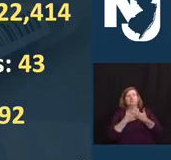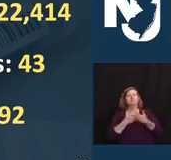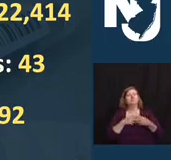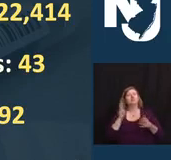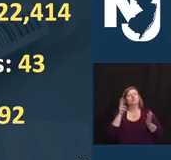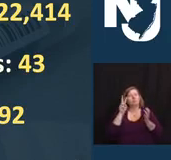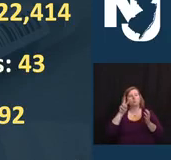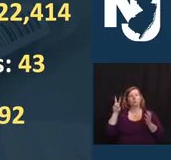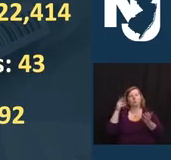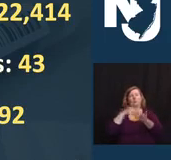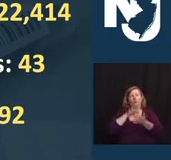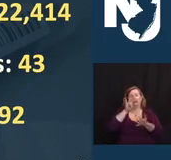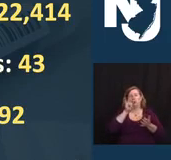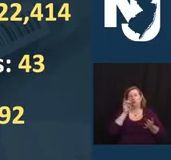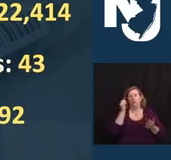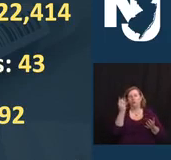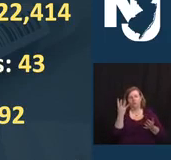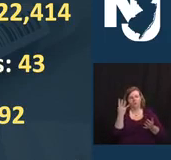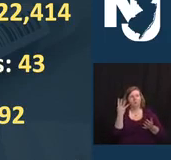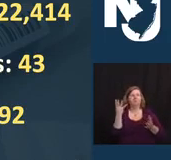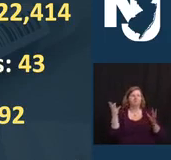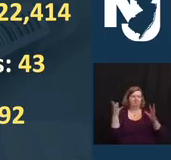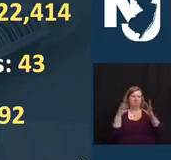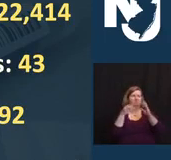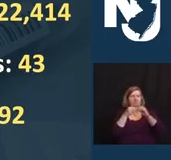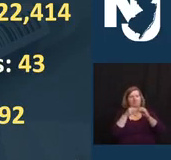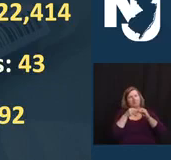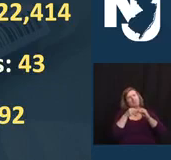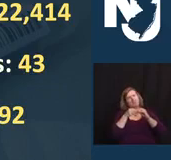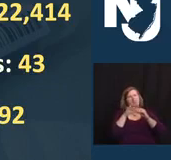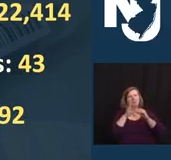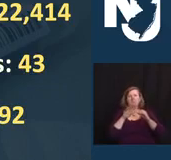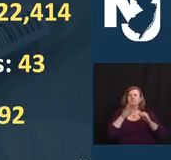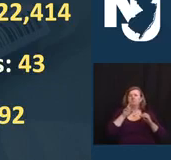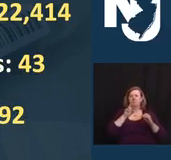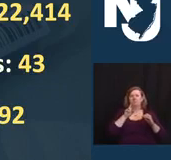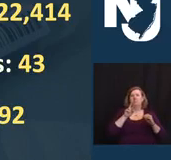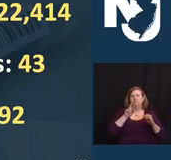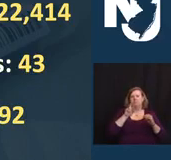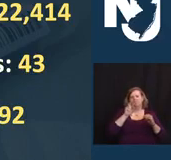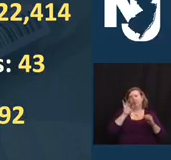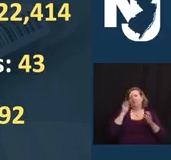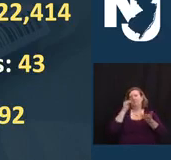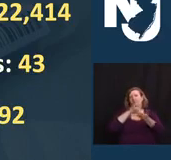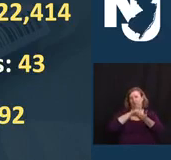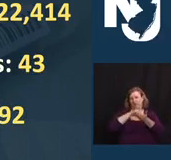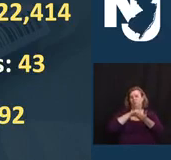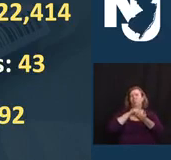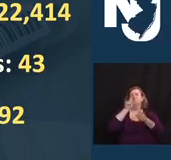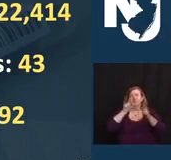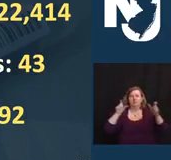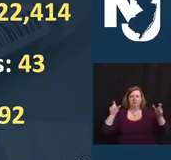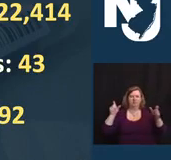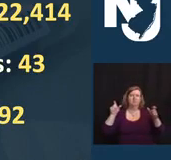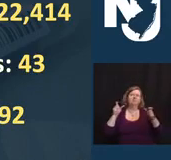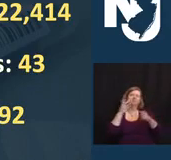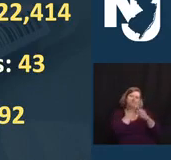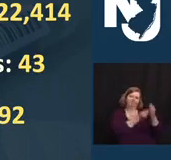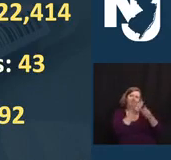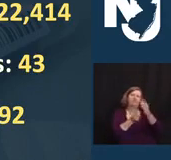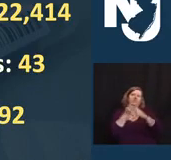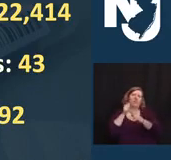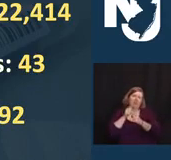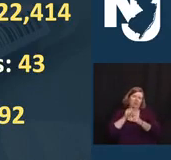22,414 and 2,592, you will note that we have crossed 25,000 losses of life,